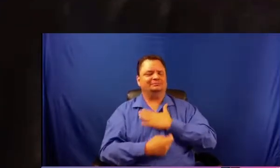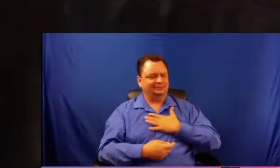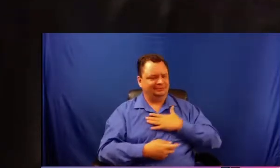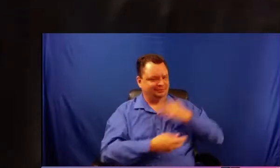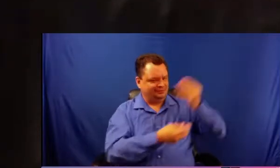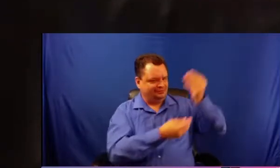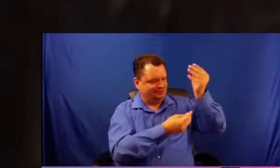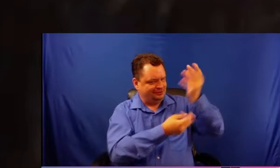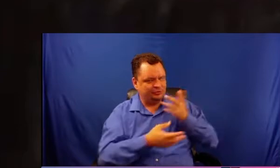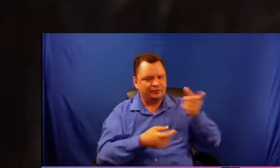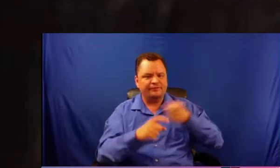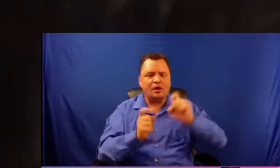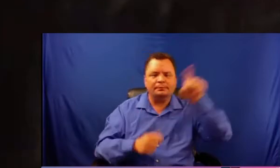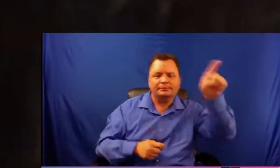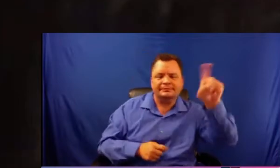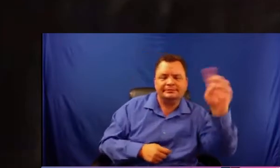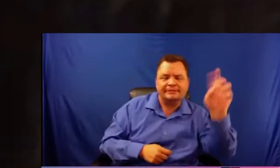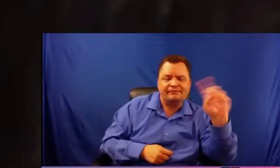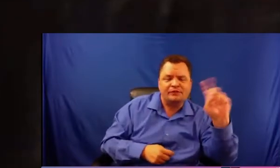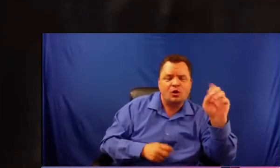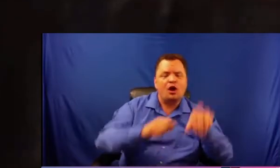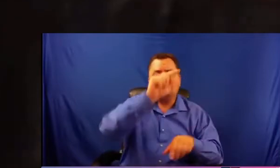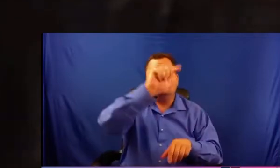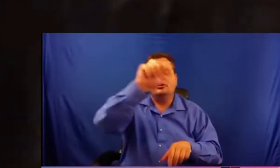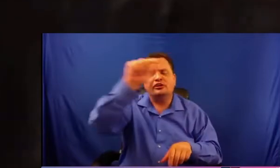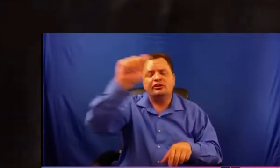is. Okay.